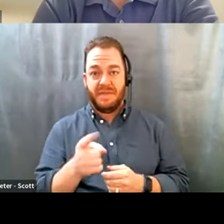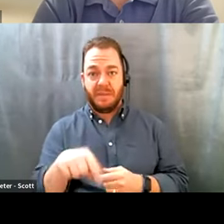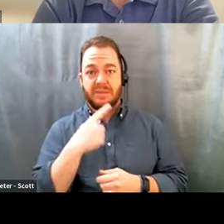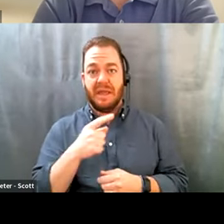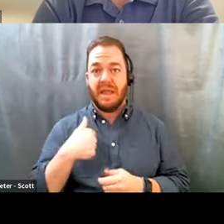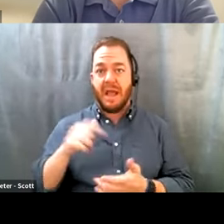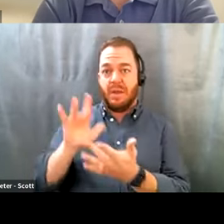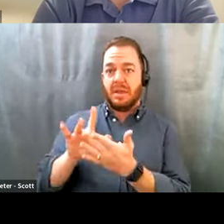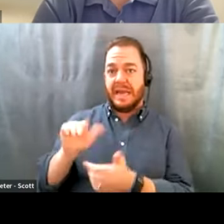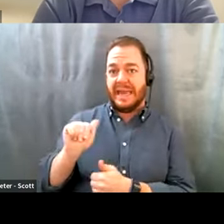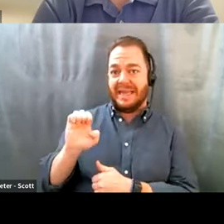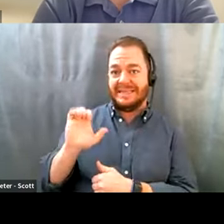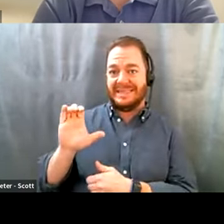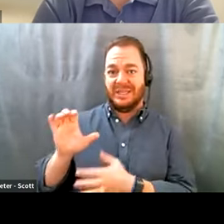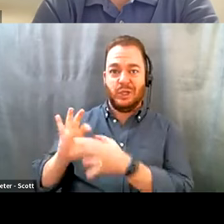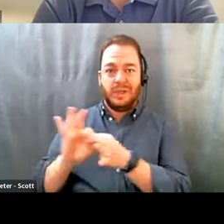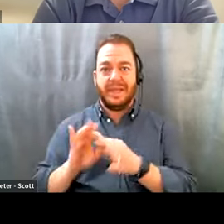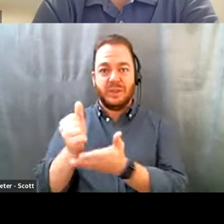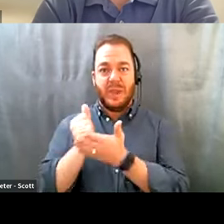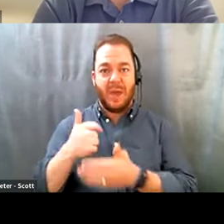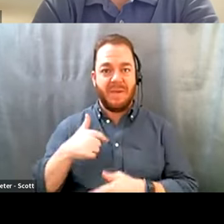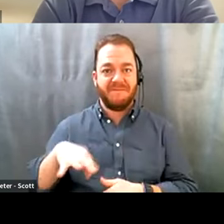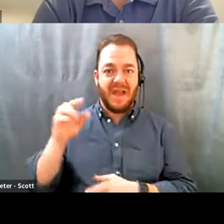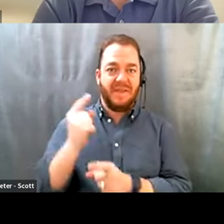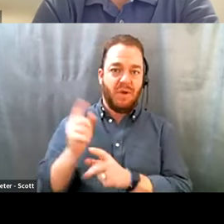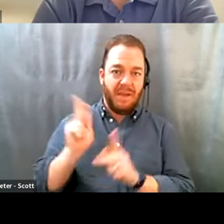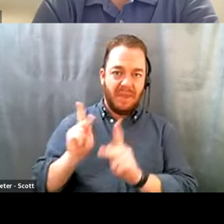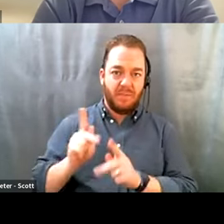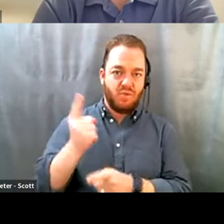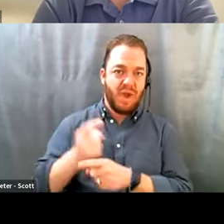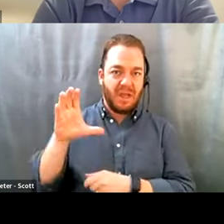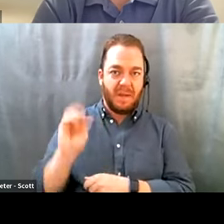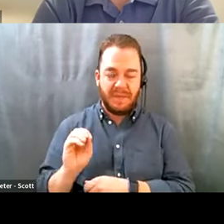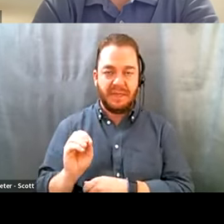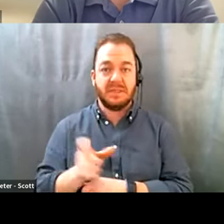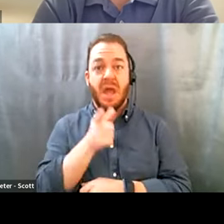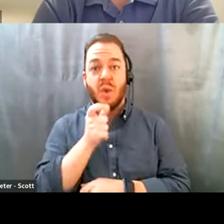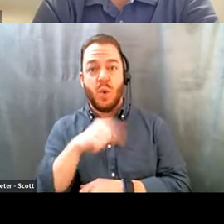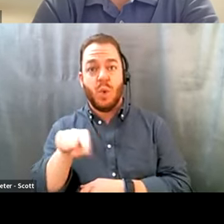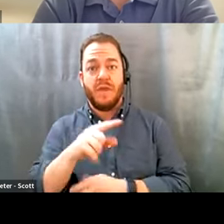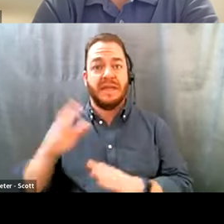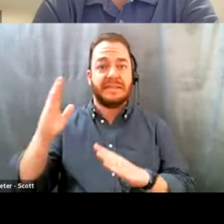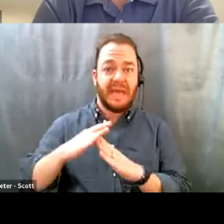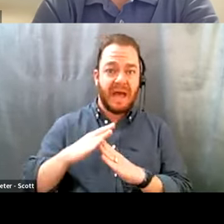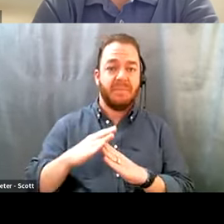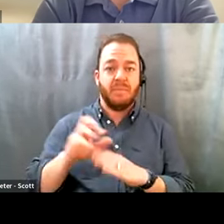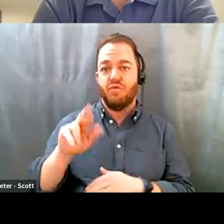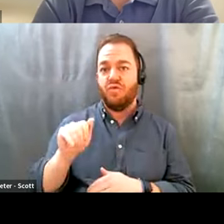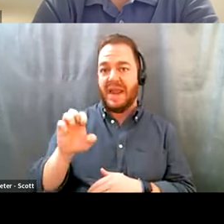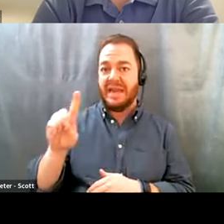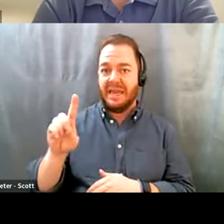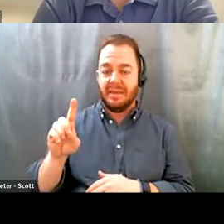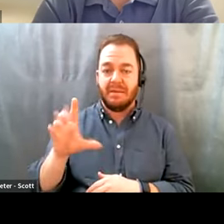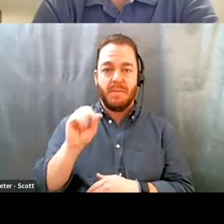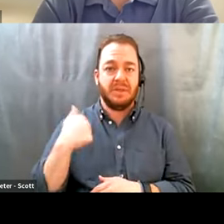AEC Unites to help me find these people or to find these companies and who are the top rated firms that we